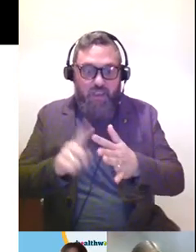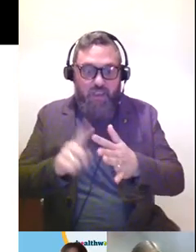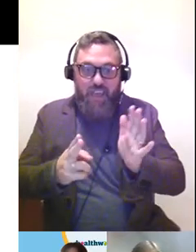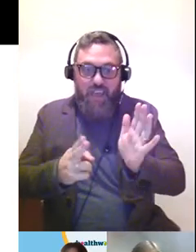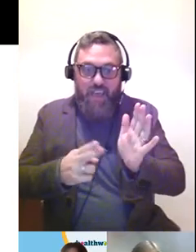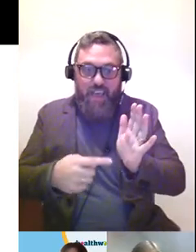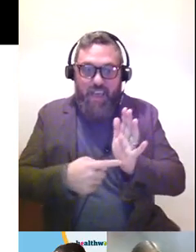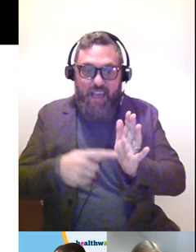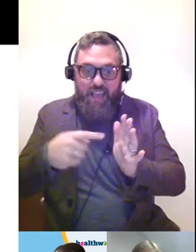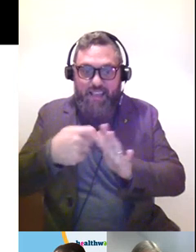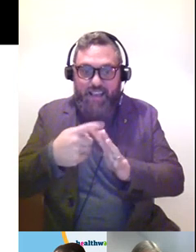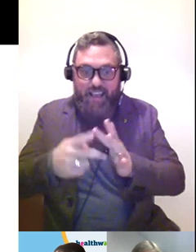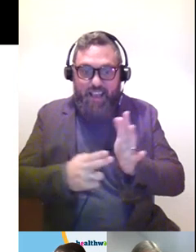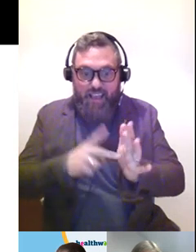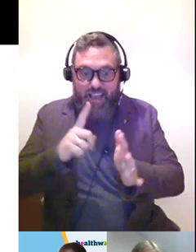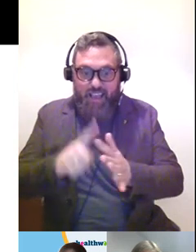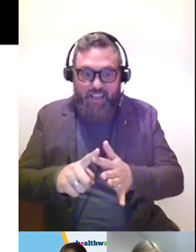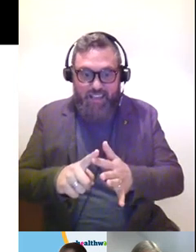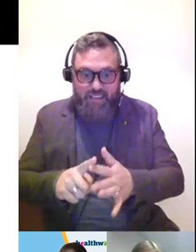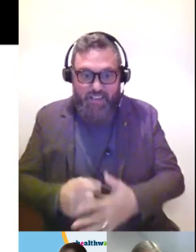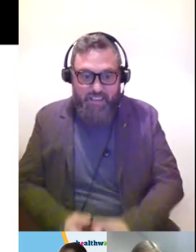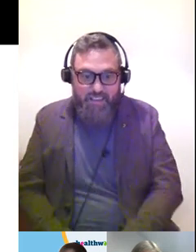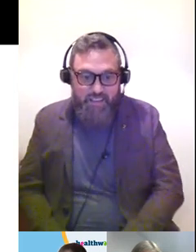Surgery. I was actually,